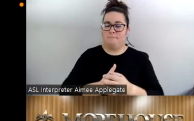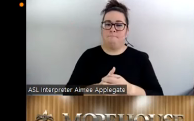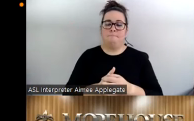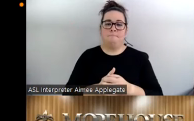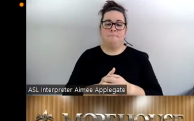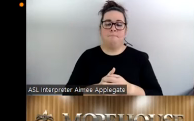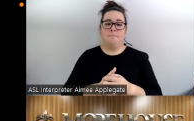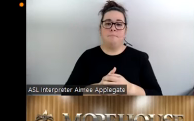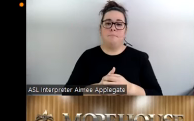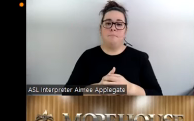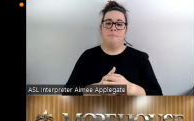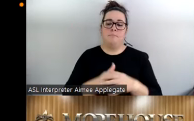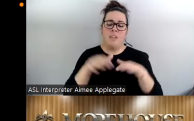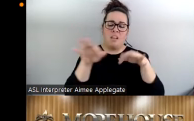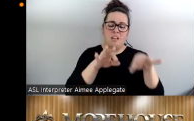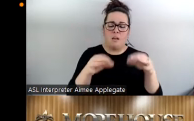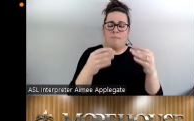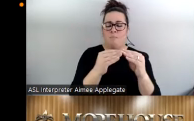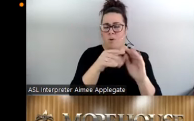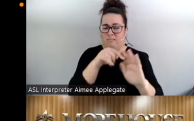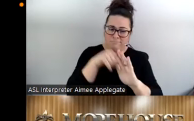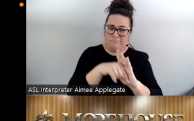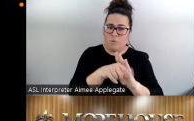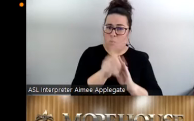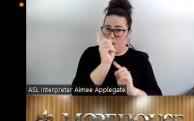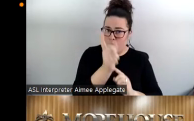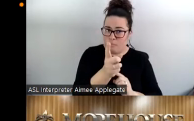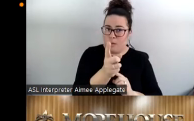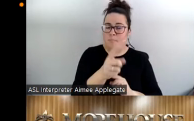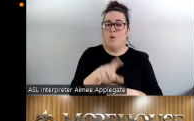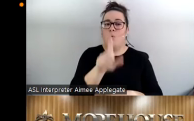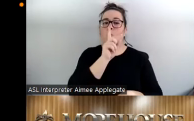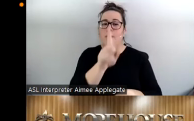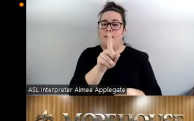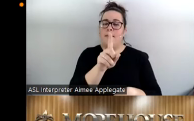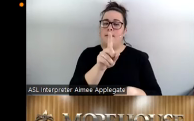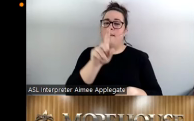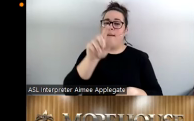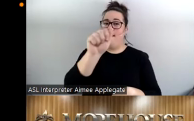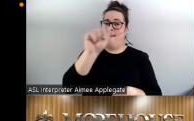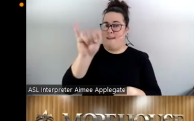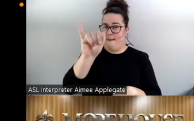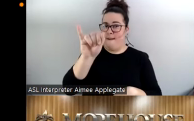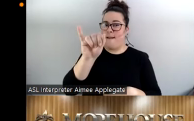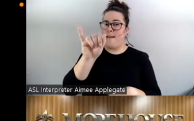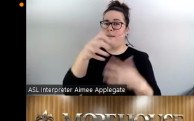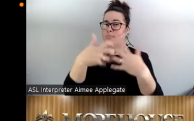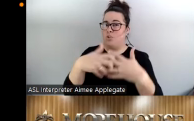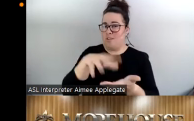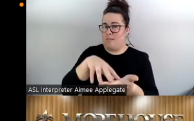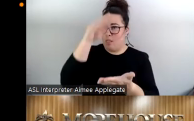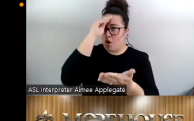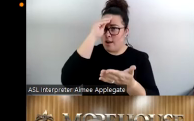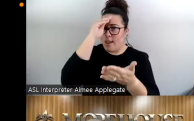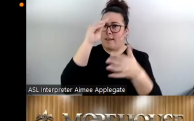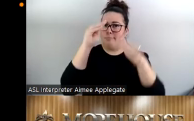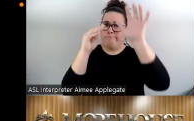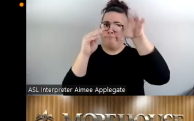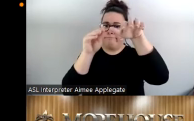in a second, is really a subset of AI and machine learning that specifically focuses on communication. And of course, there's applications in